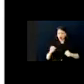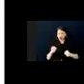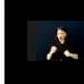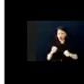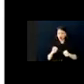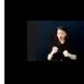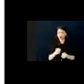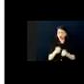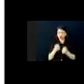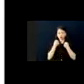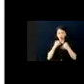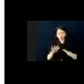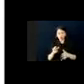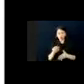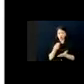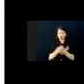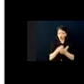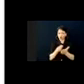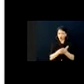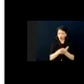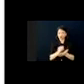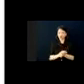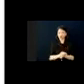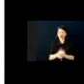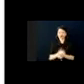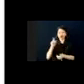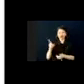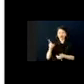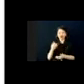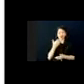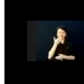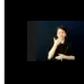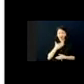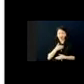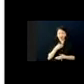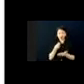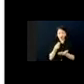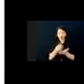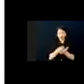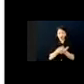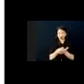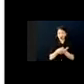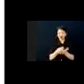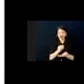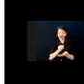The access and trust, low access to Kiko, unbankable society, financial literacy.